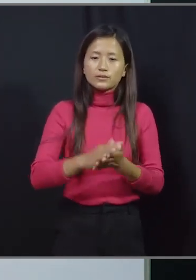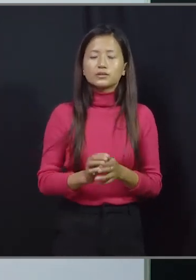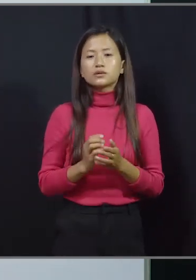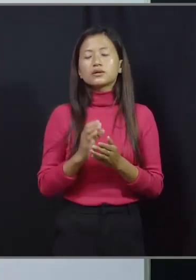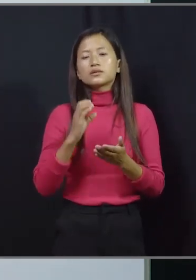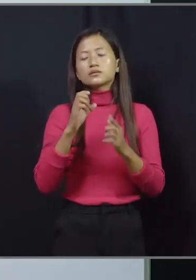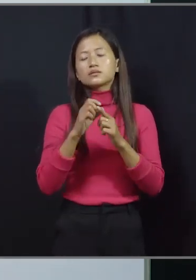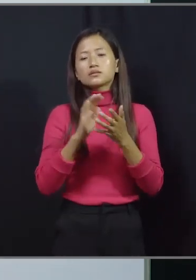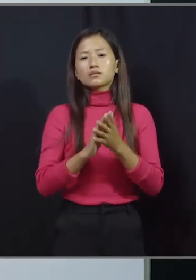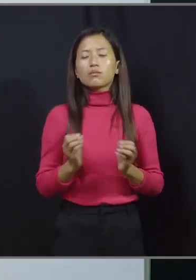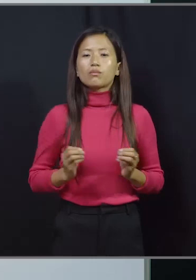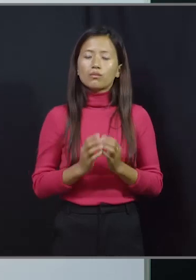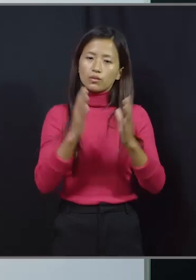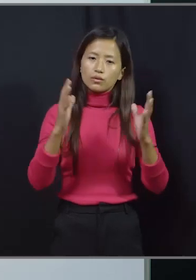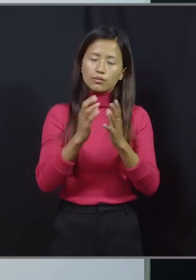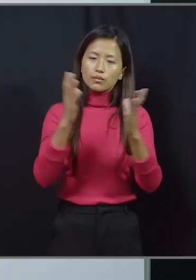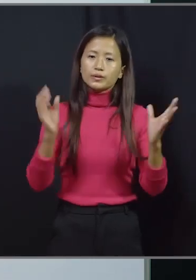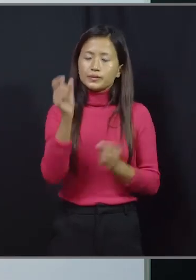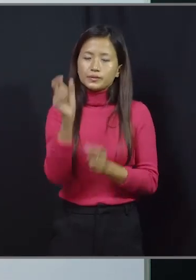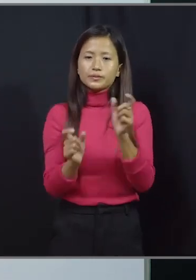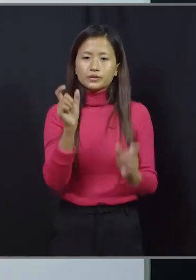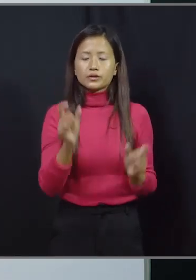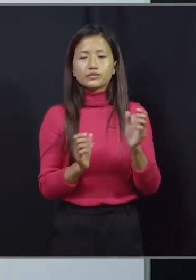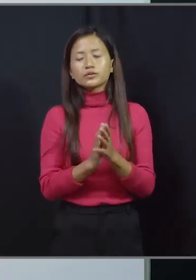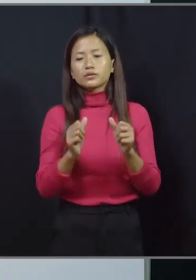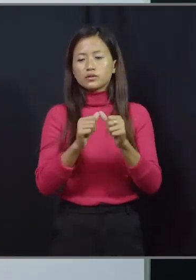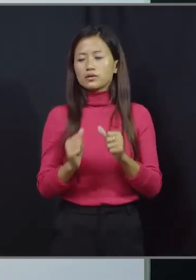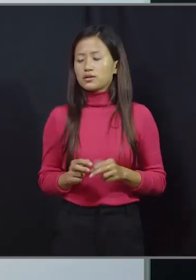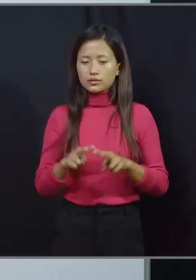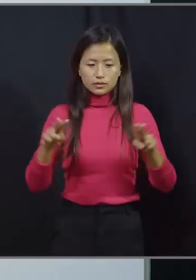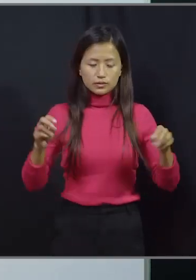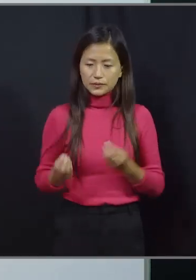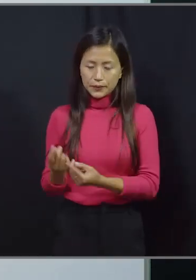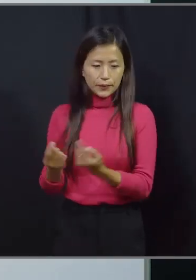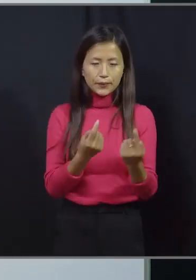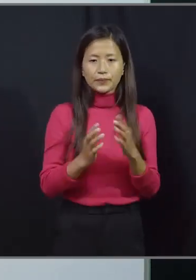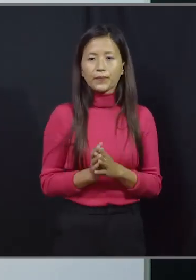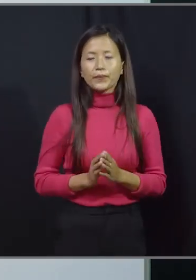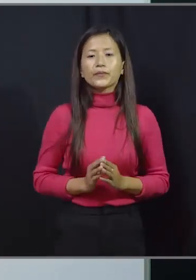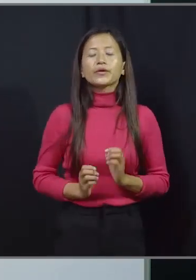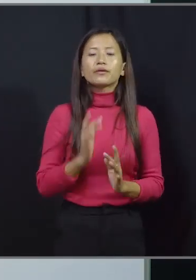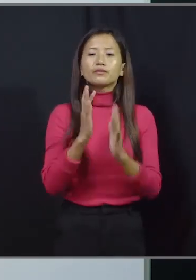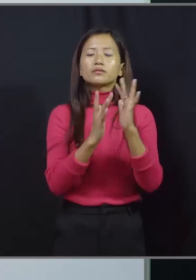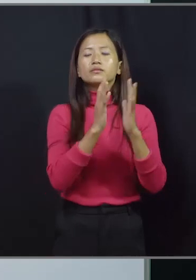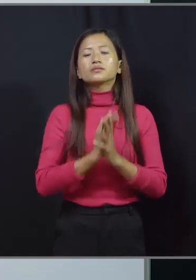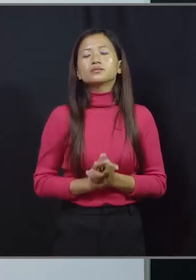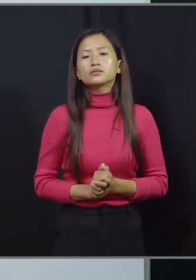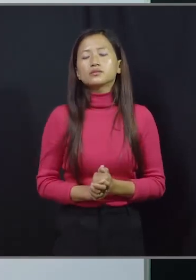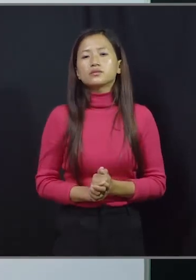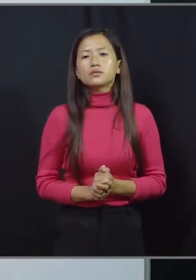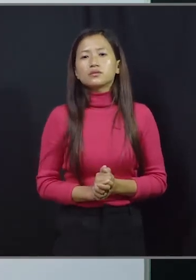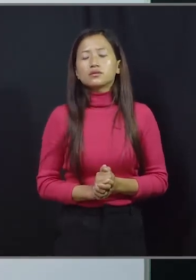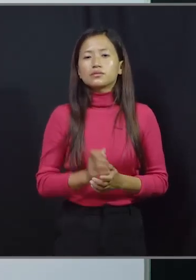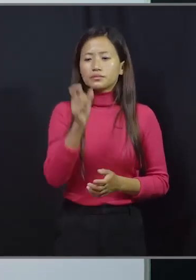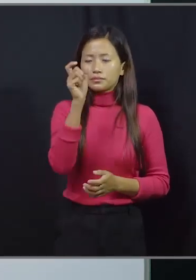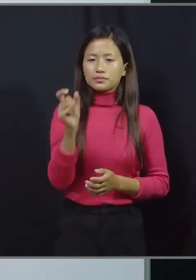declined, more and more people coming into agriculture, which led to increased pressure on land and fragmentation of land holding. People